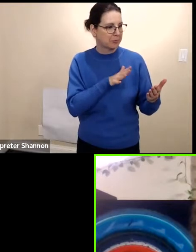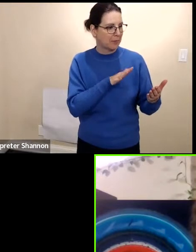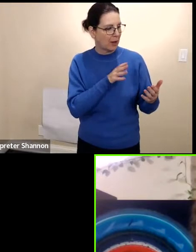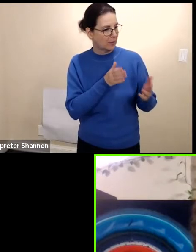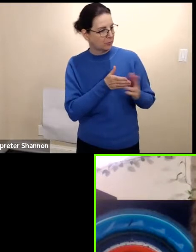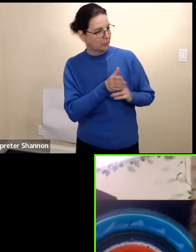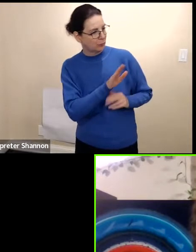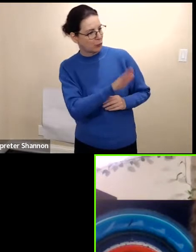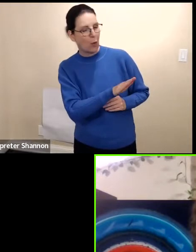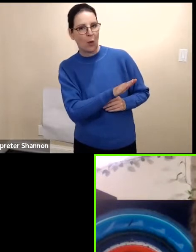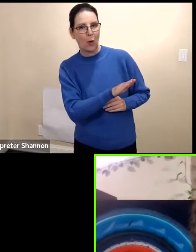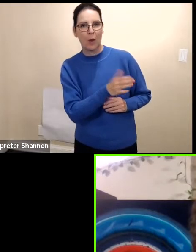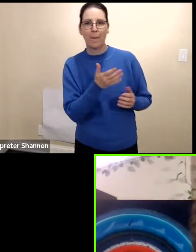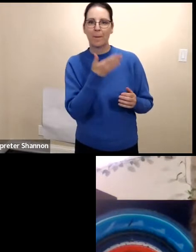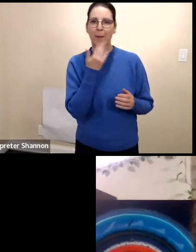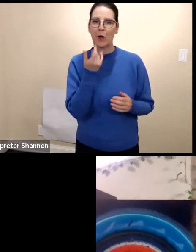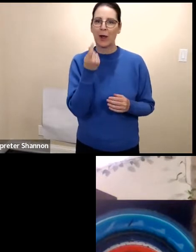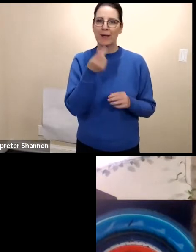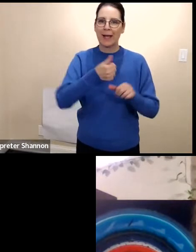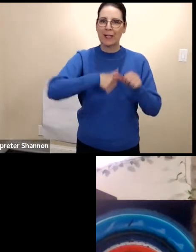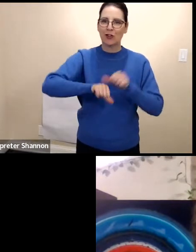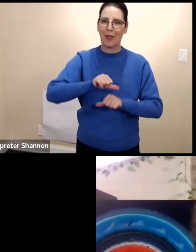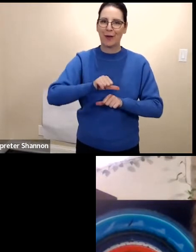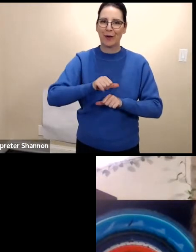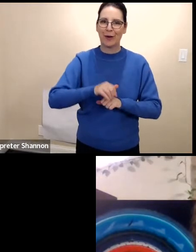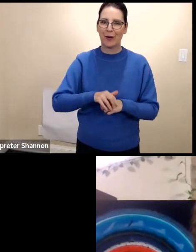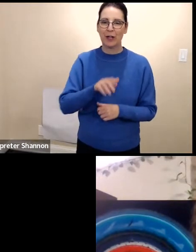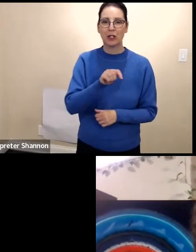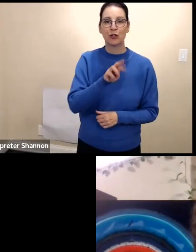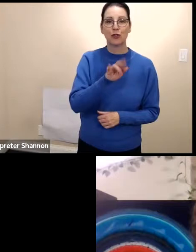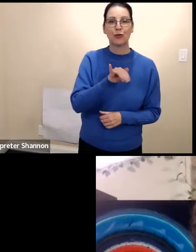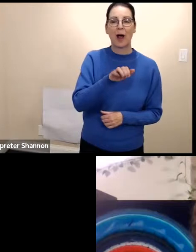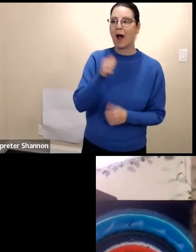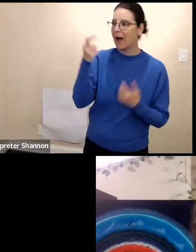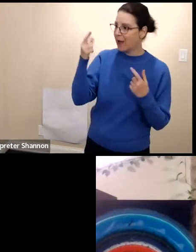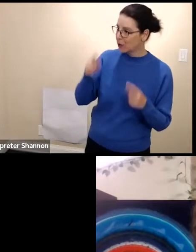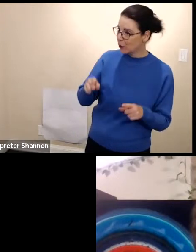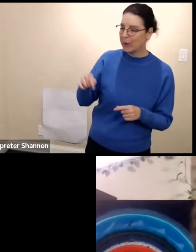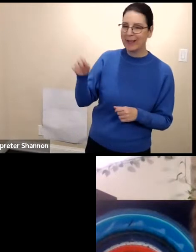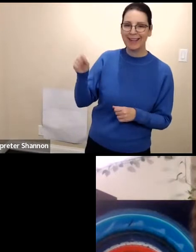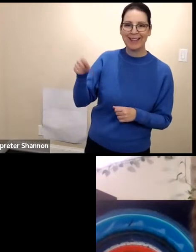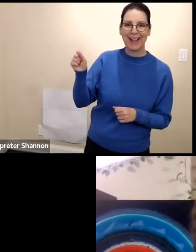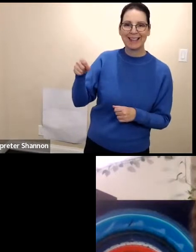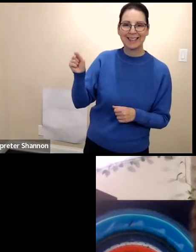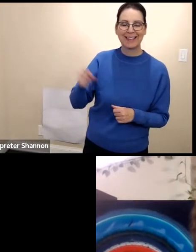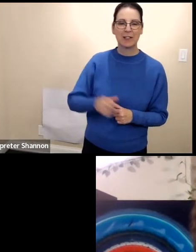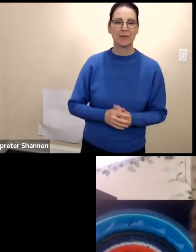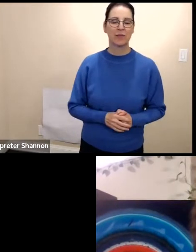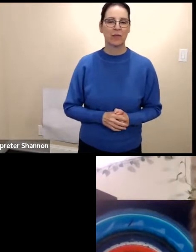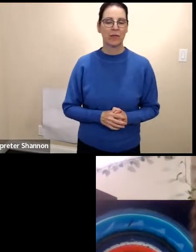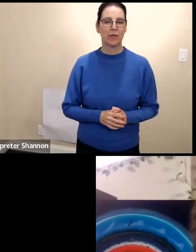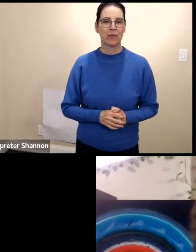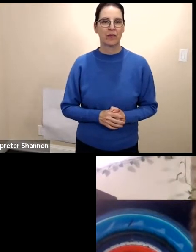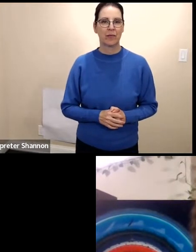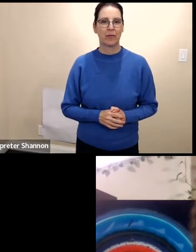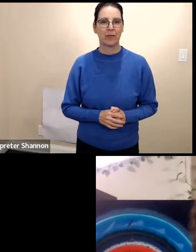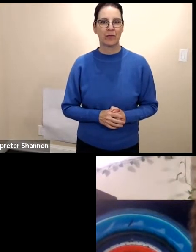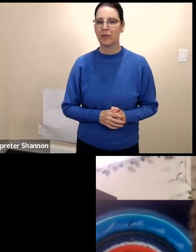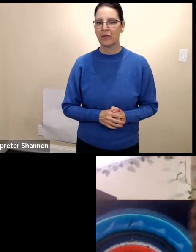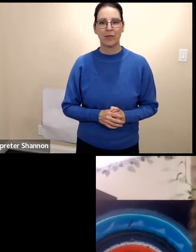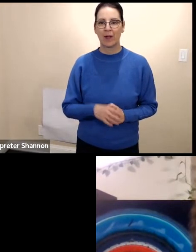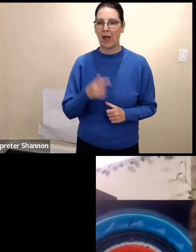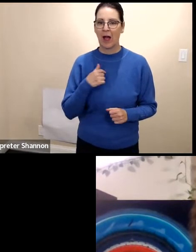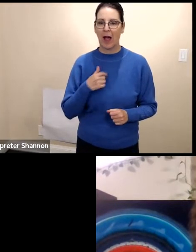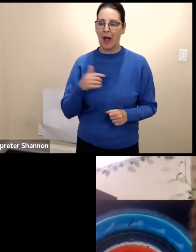better yeah I agree and um I would be I would take you to the rebel Pile in a